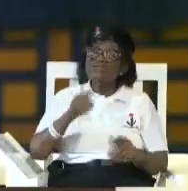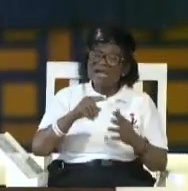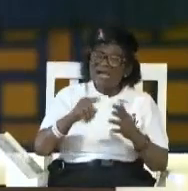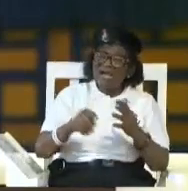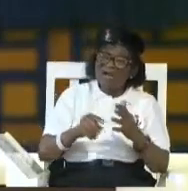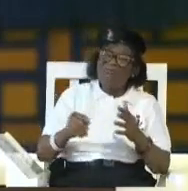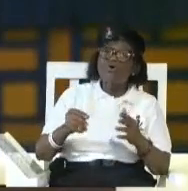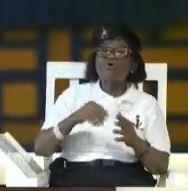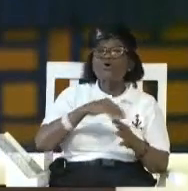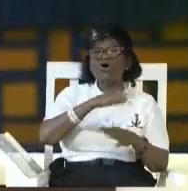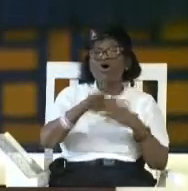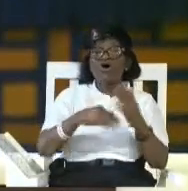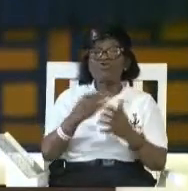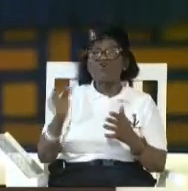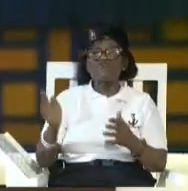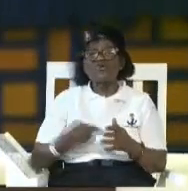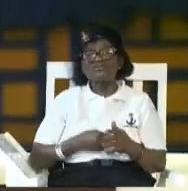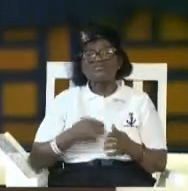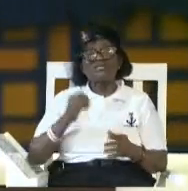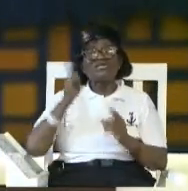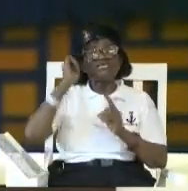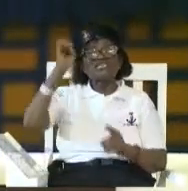to him, ask him.